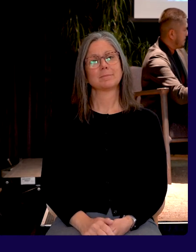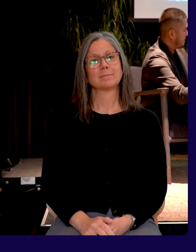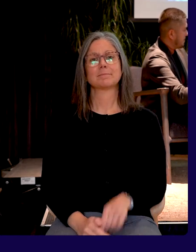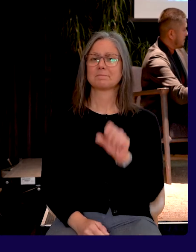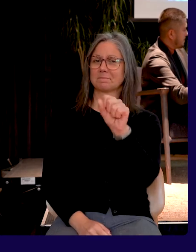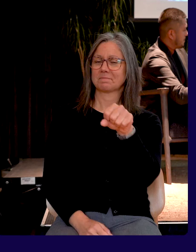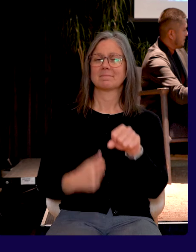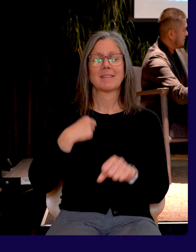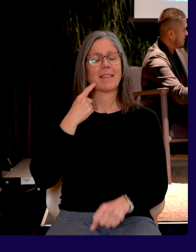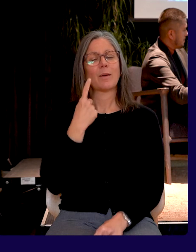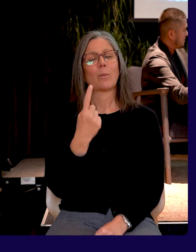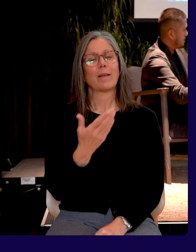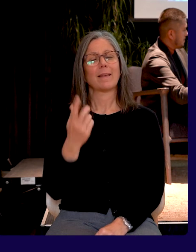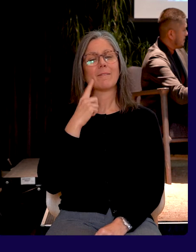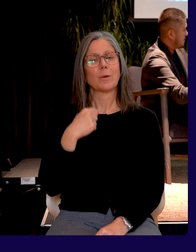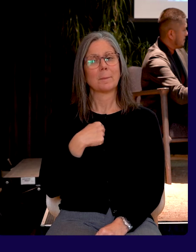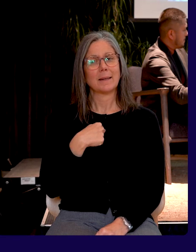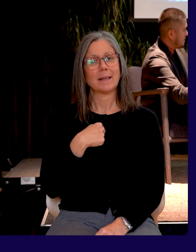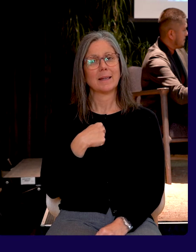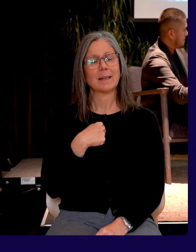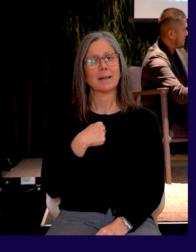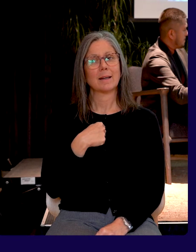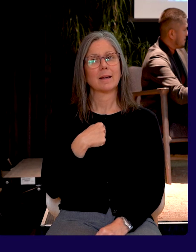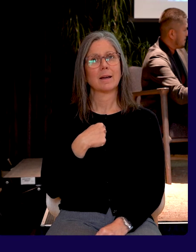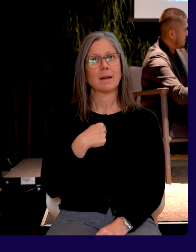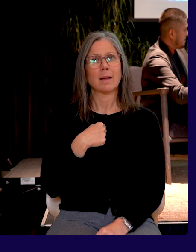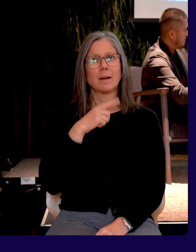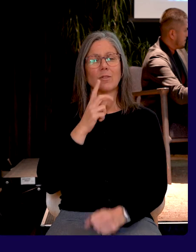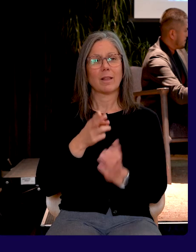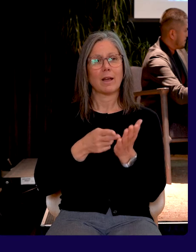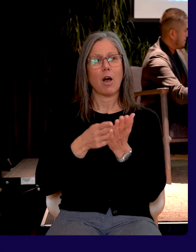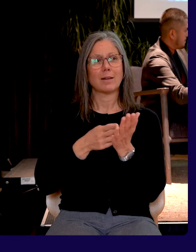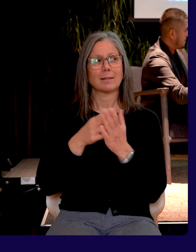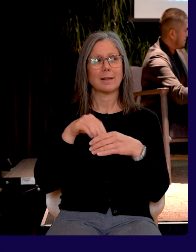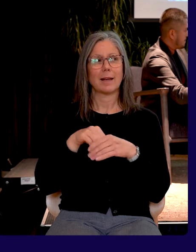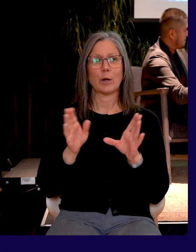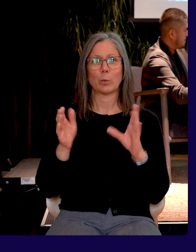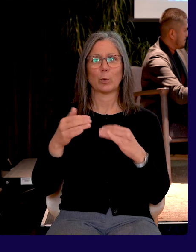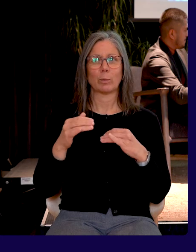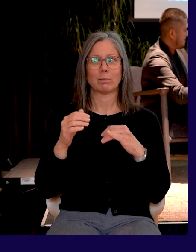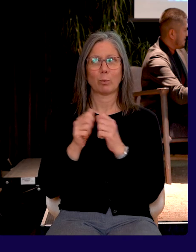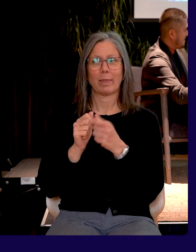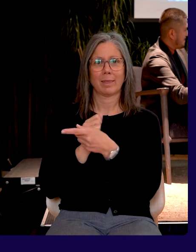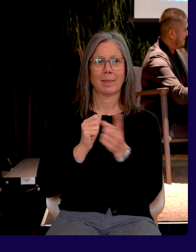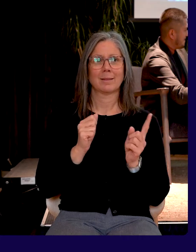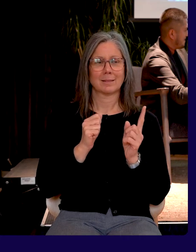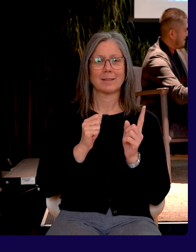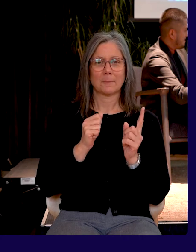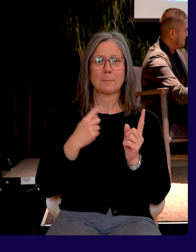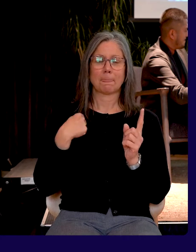Yeah, I think one thing for me is, honestly, being in a room like this, we